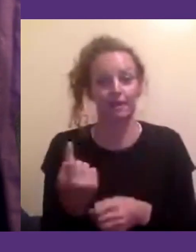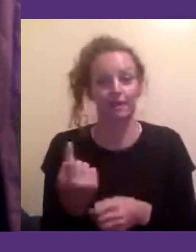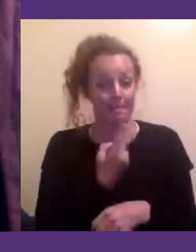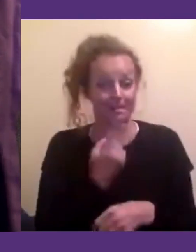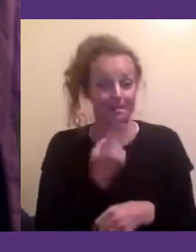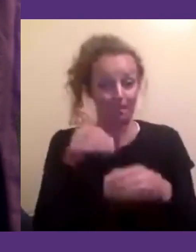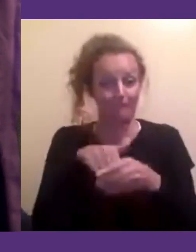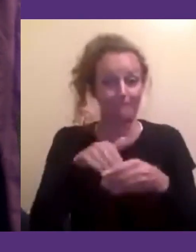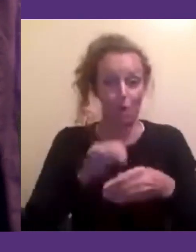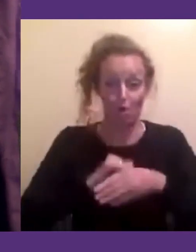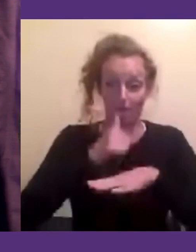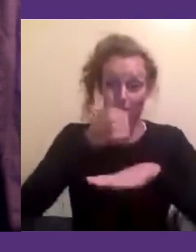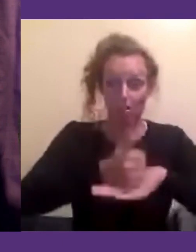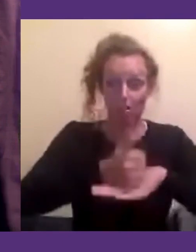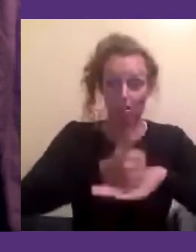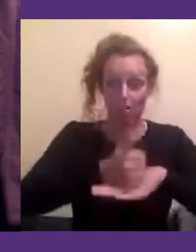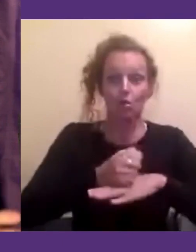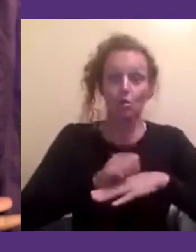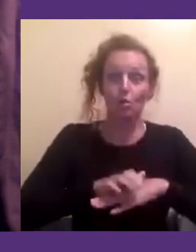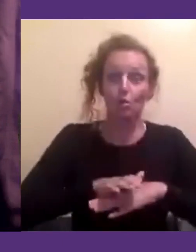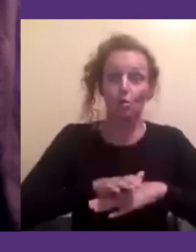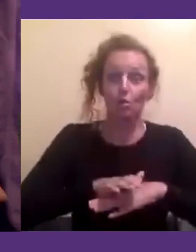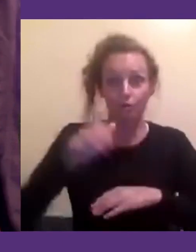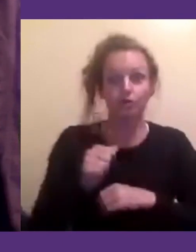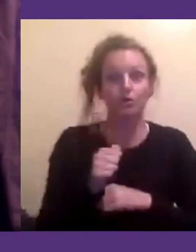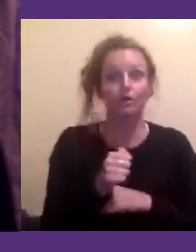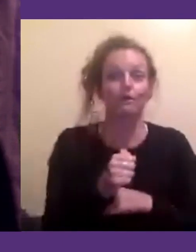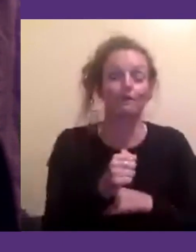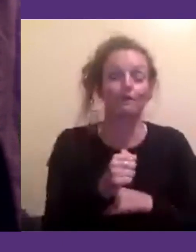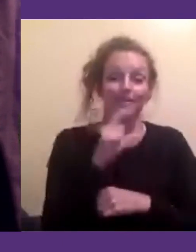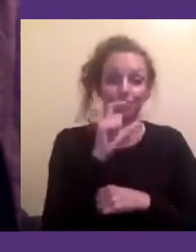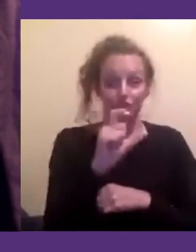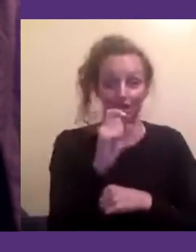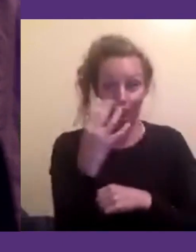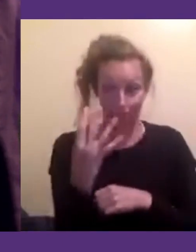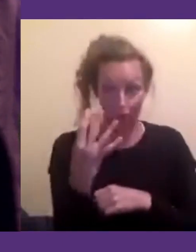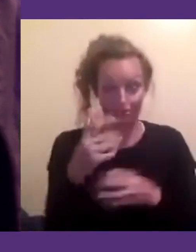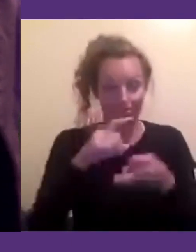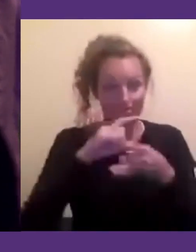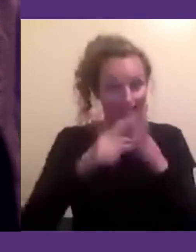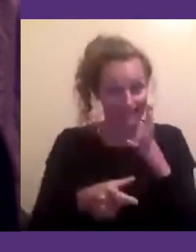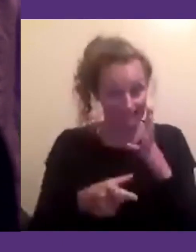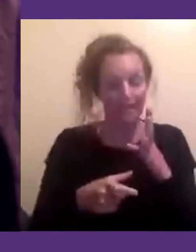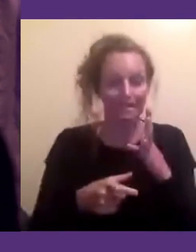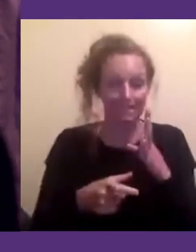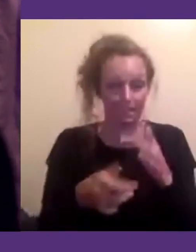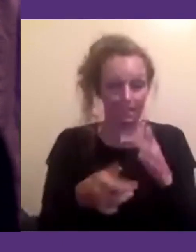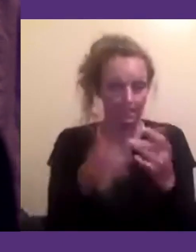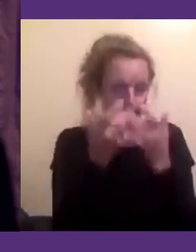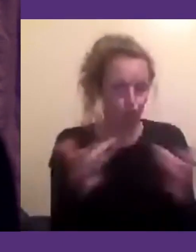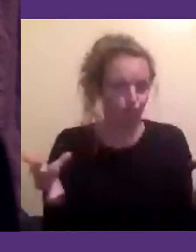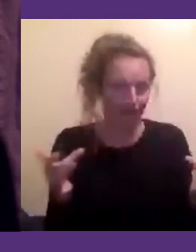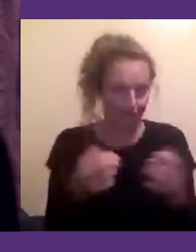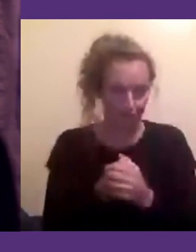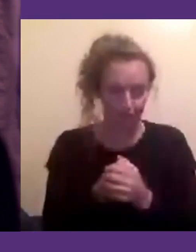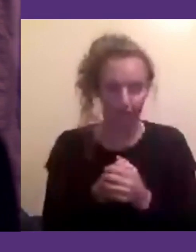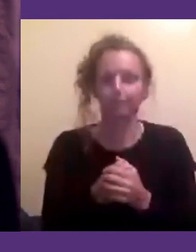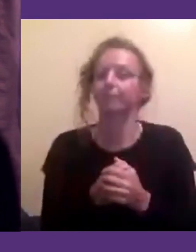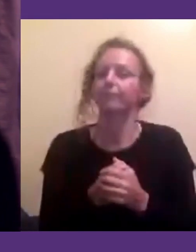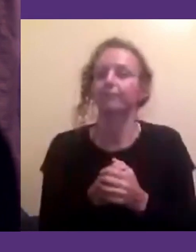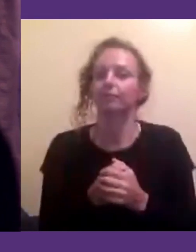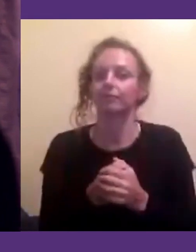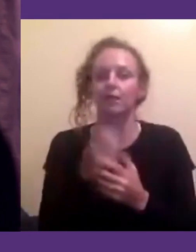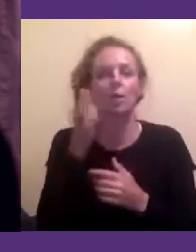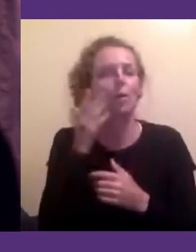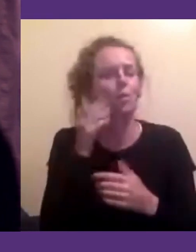Portrayal, and when you will read it, or if you've already read it, it's so simple. It's so simple,